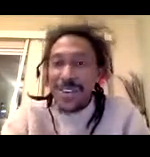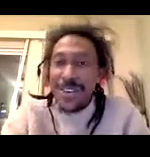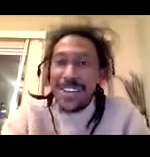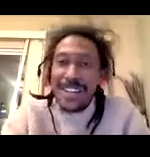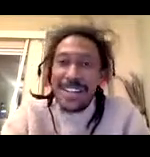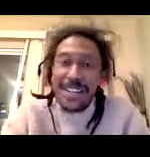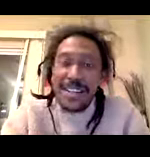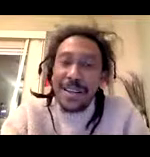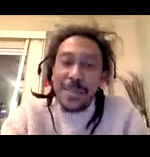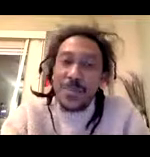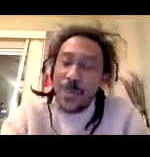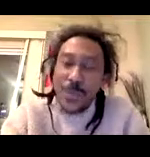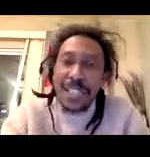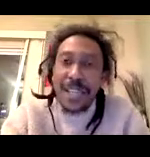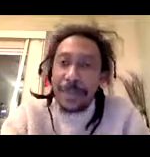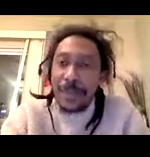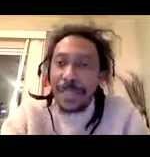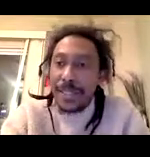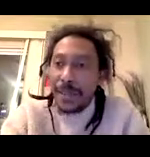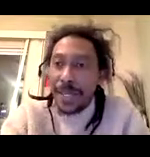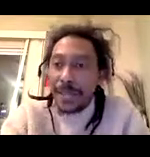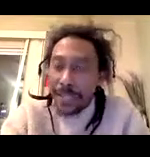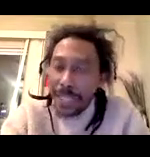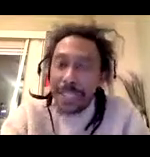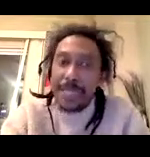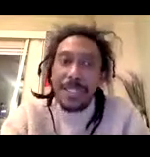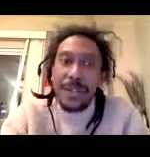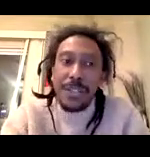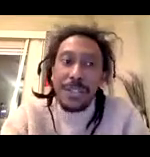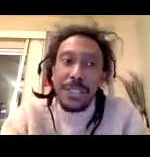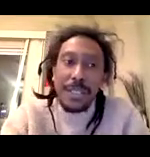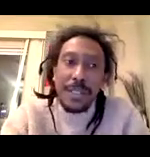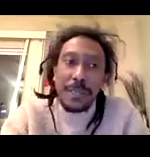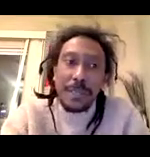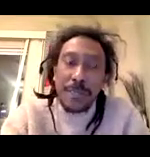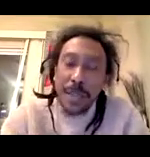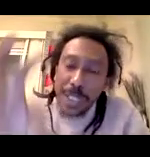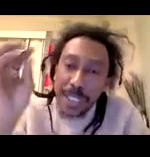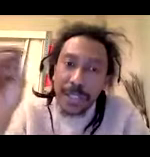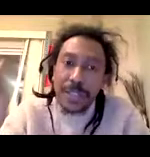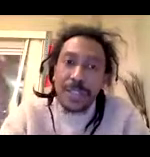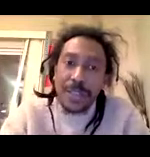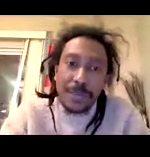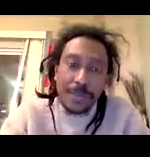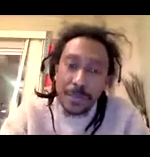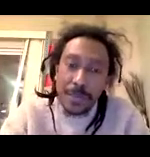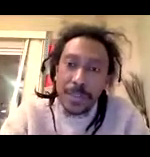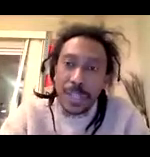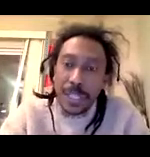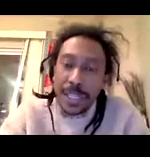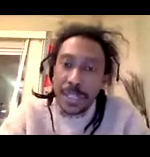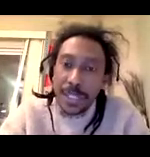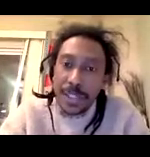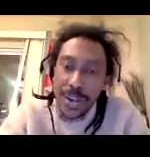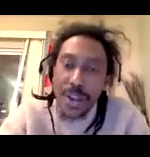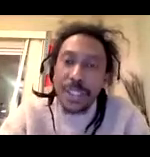So I'm really happy about this, because I'm still, until right